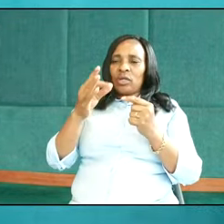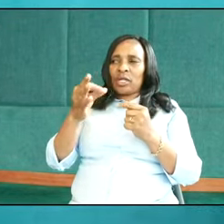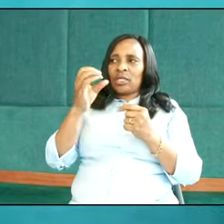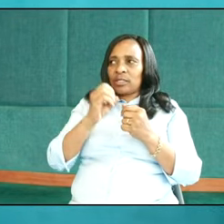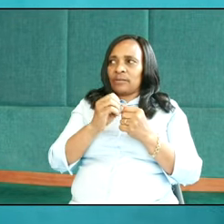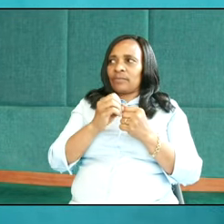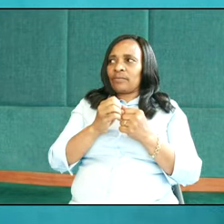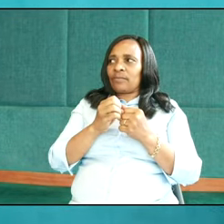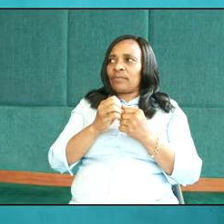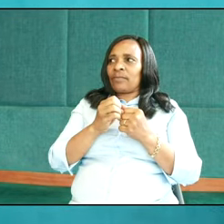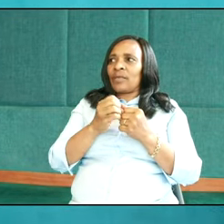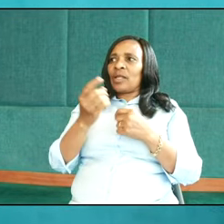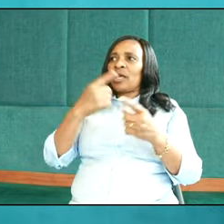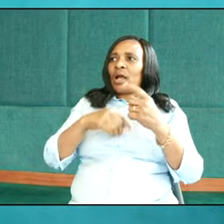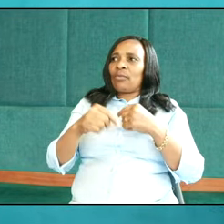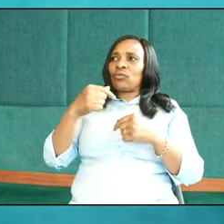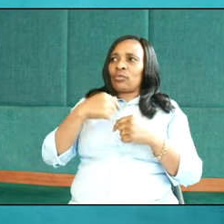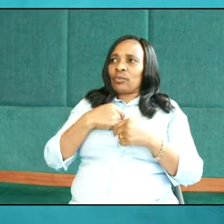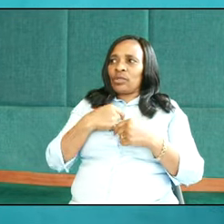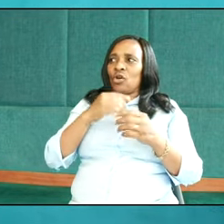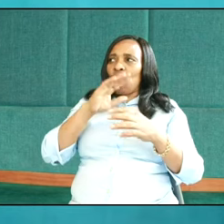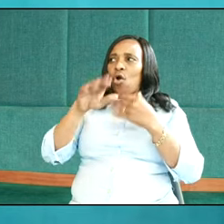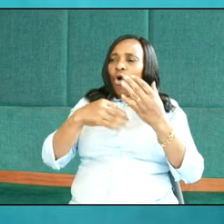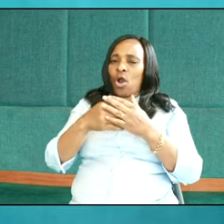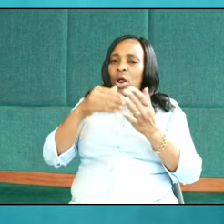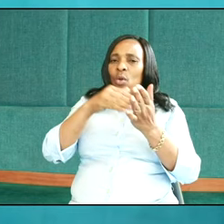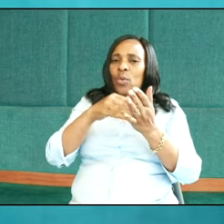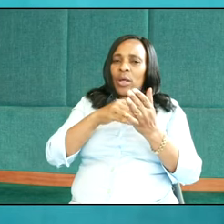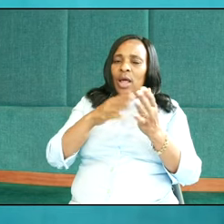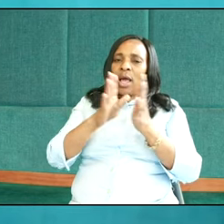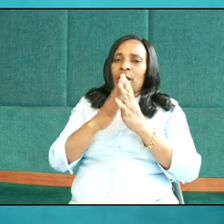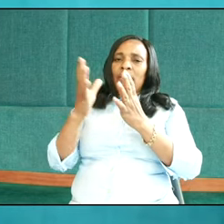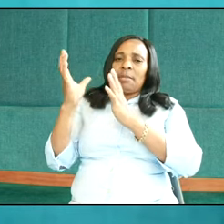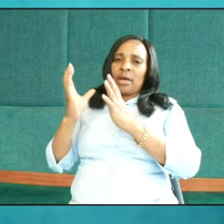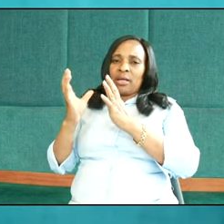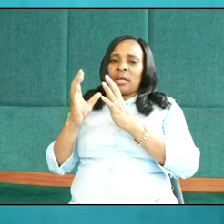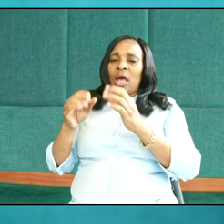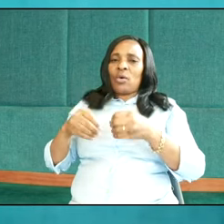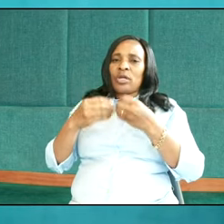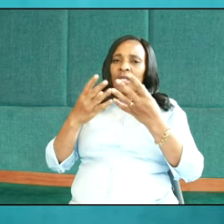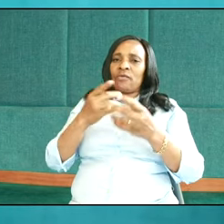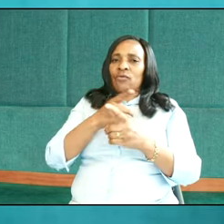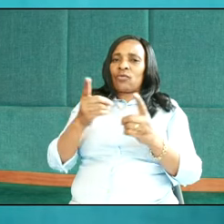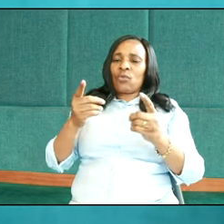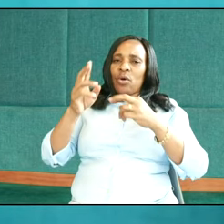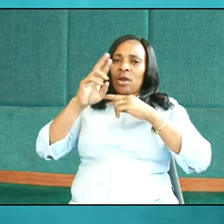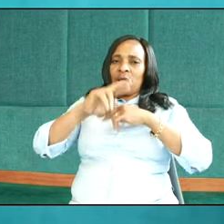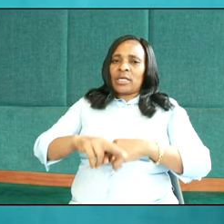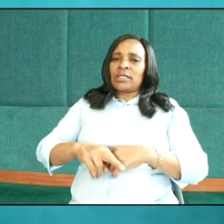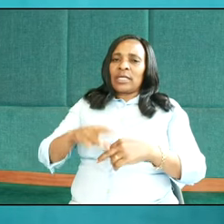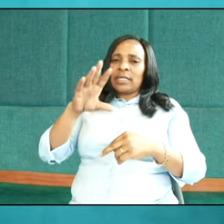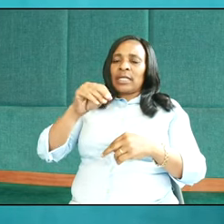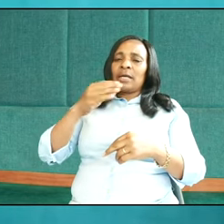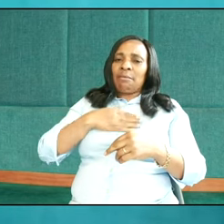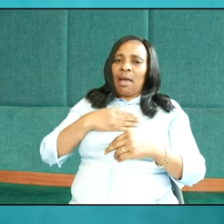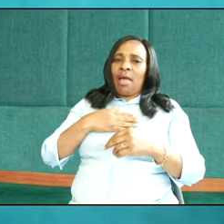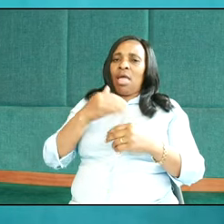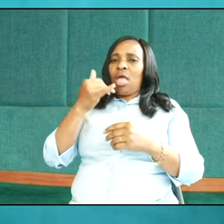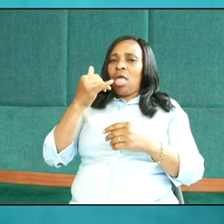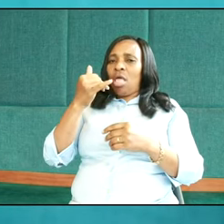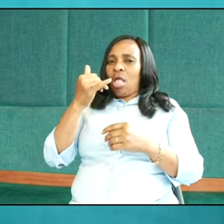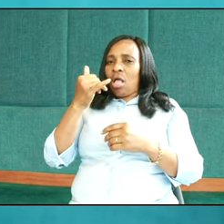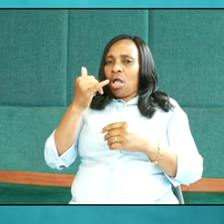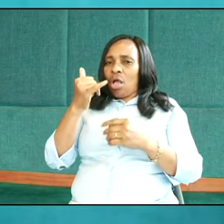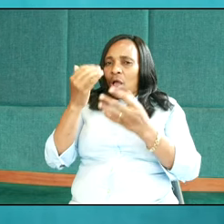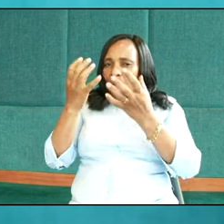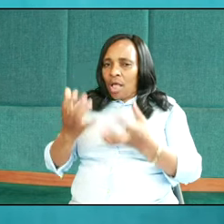says, Come to me, all who are weary and burdened, and I will give you rest. Take my yoke upon you and